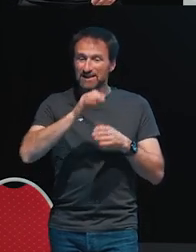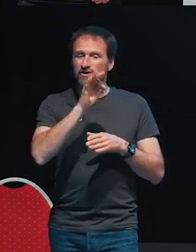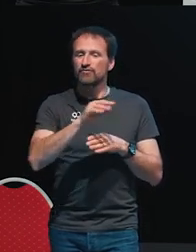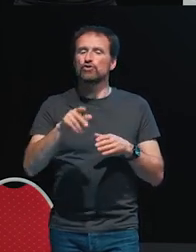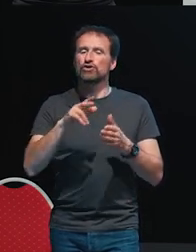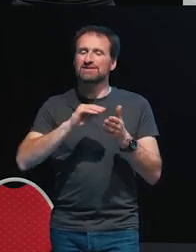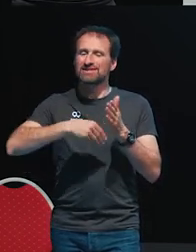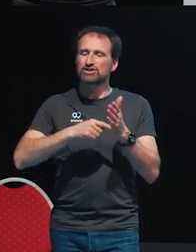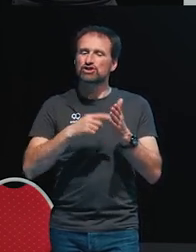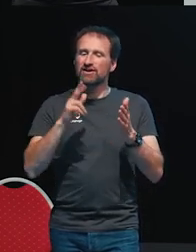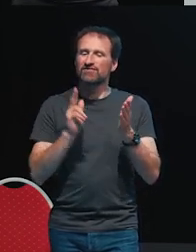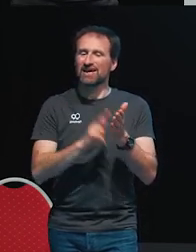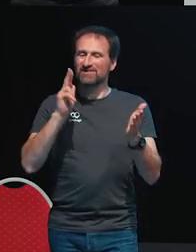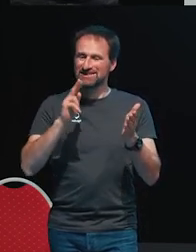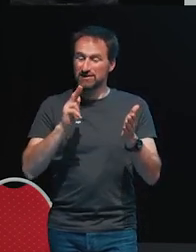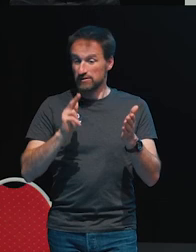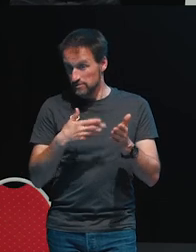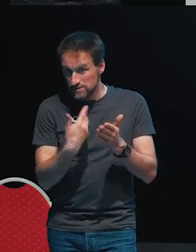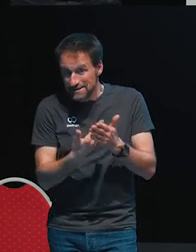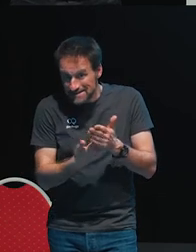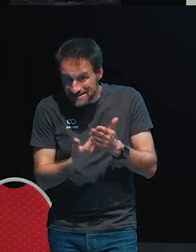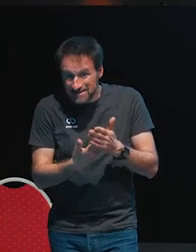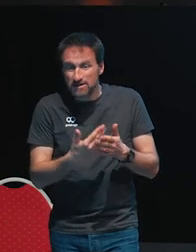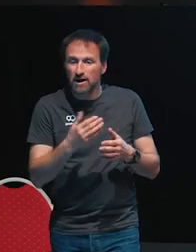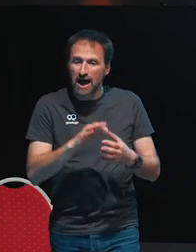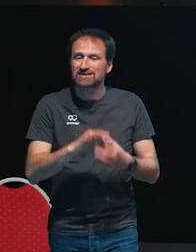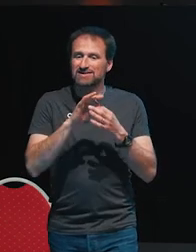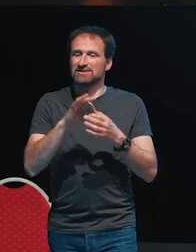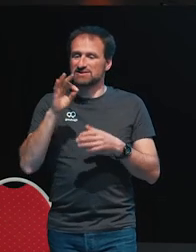Does this approach solve keeping state? Who thinks it does?